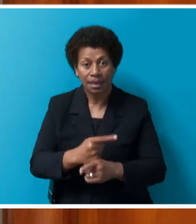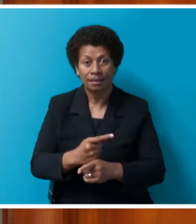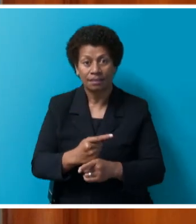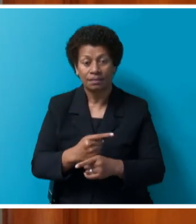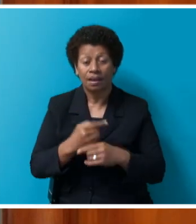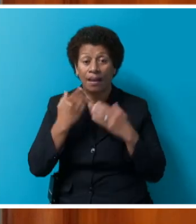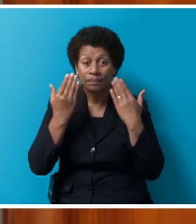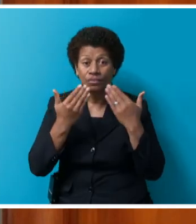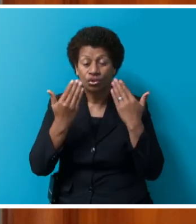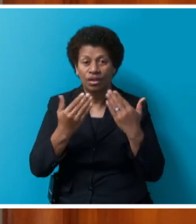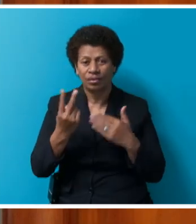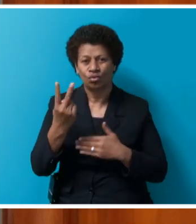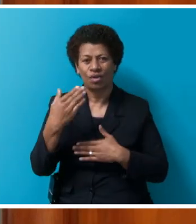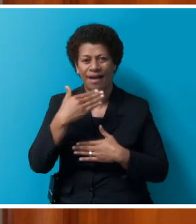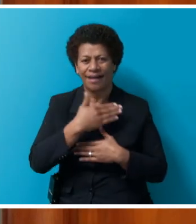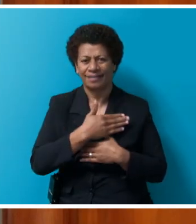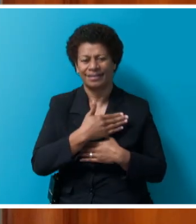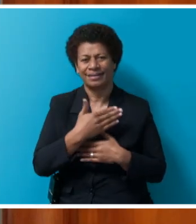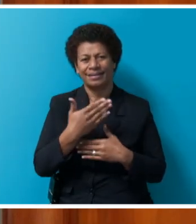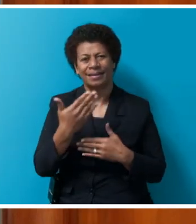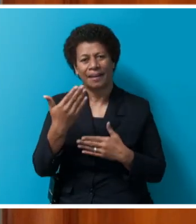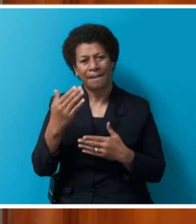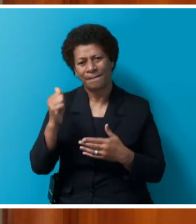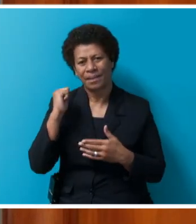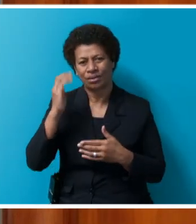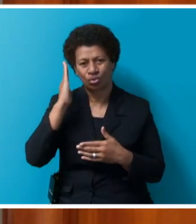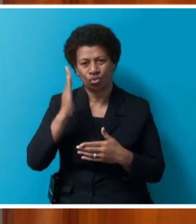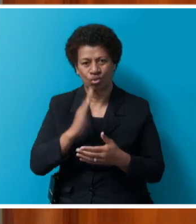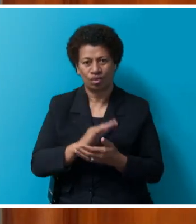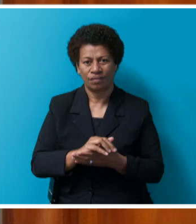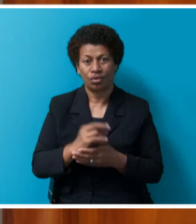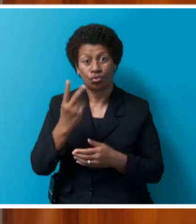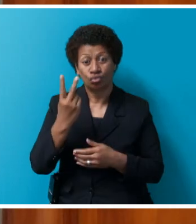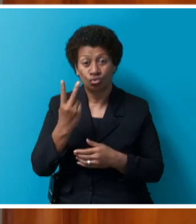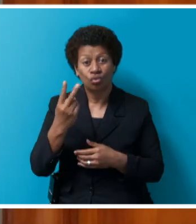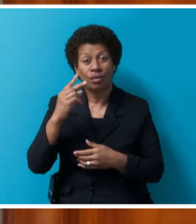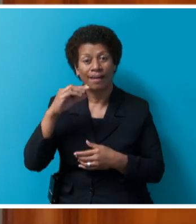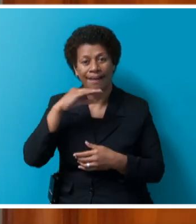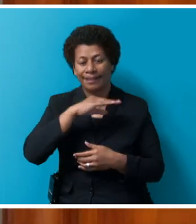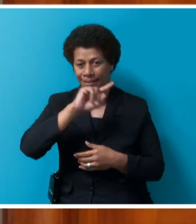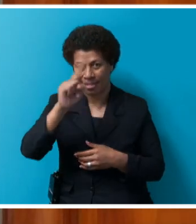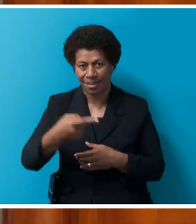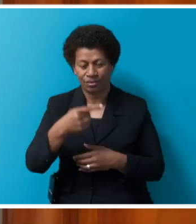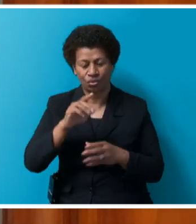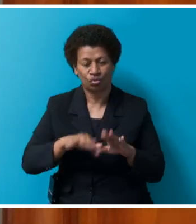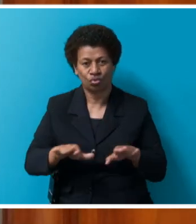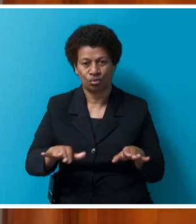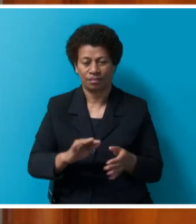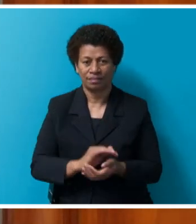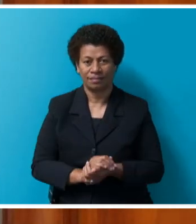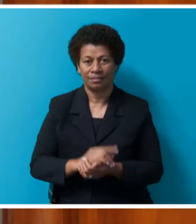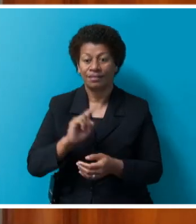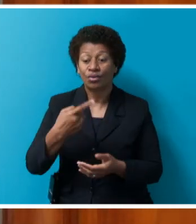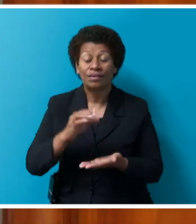continued $200 back-to-school assistance for over 200,000 children. The continuation allocation